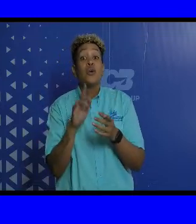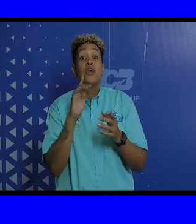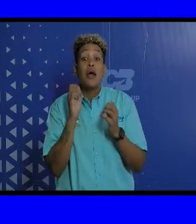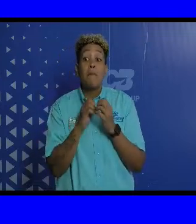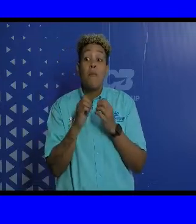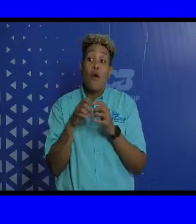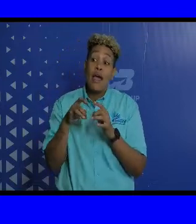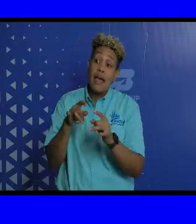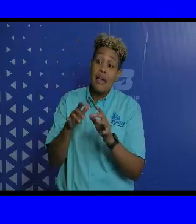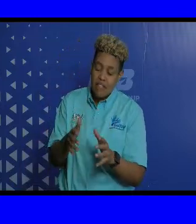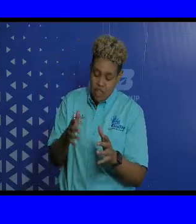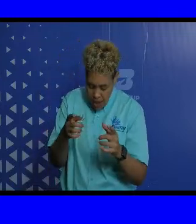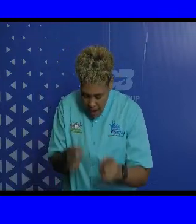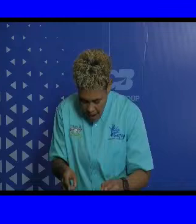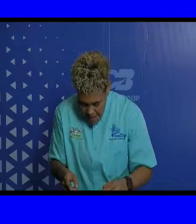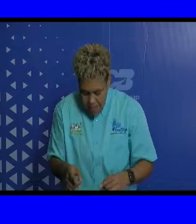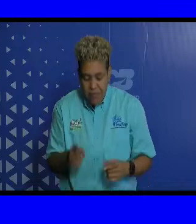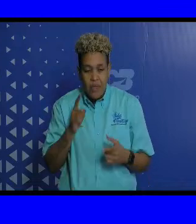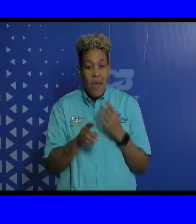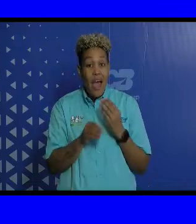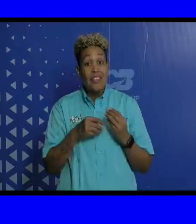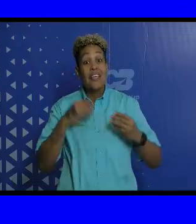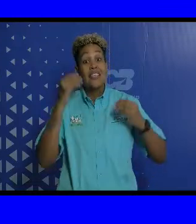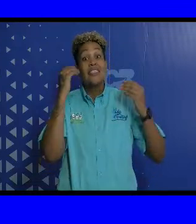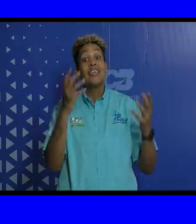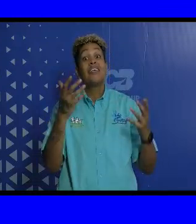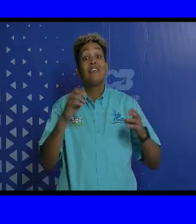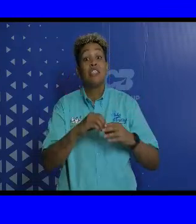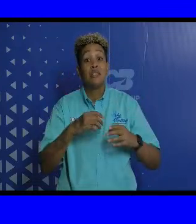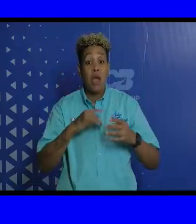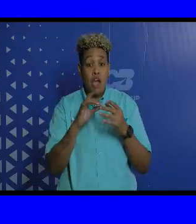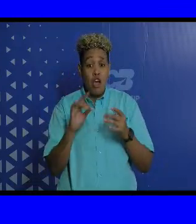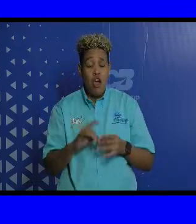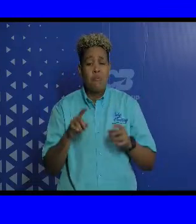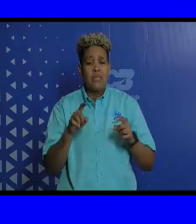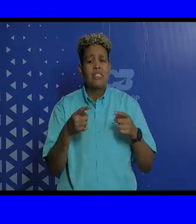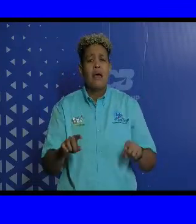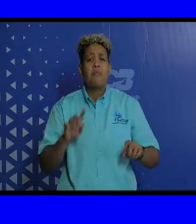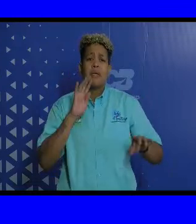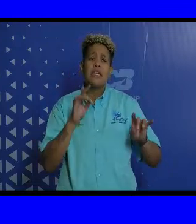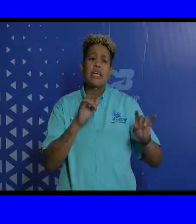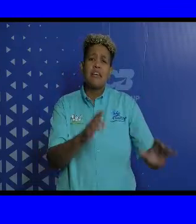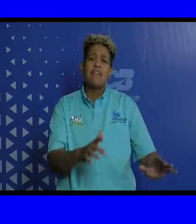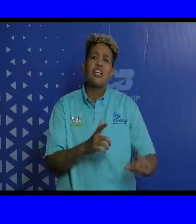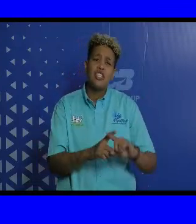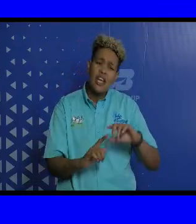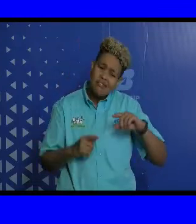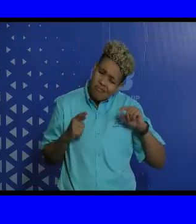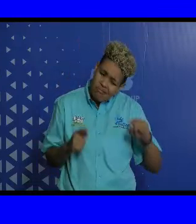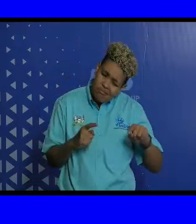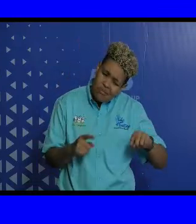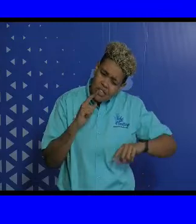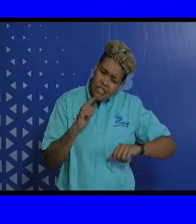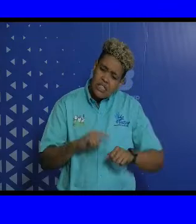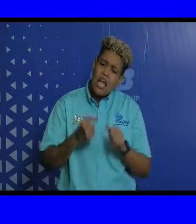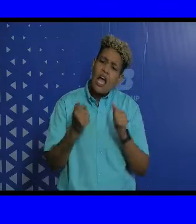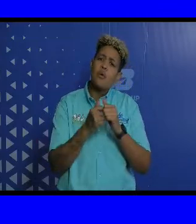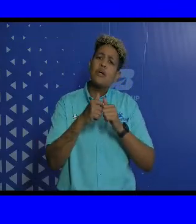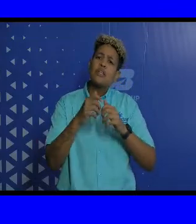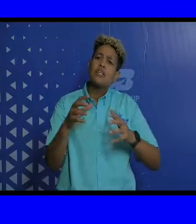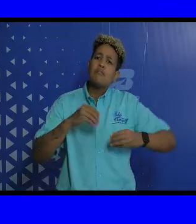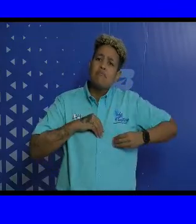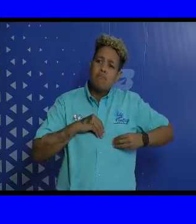more efficient. And as I said earlier in my comments, being efficient starts with